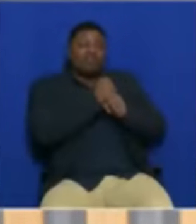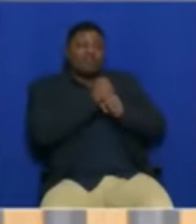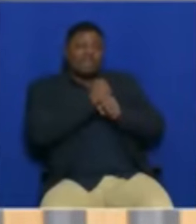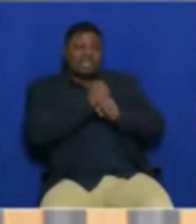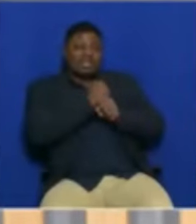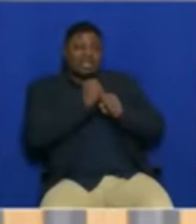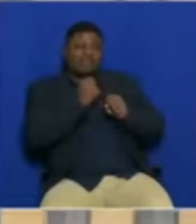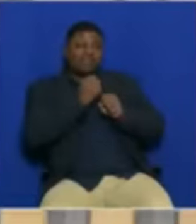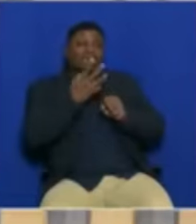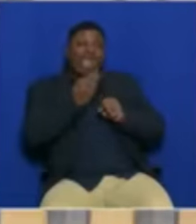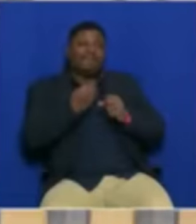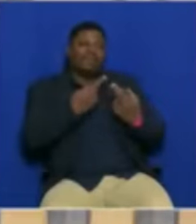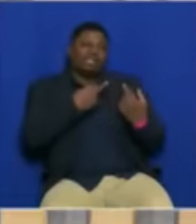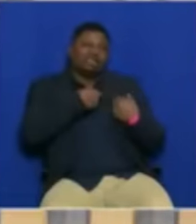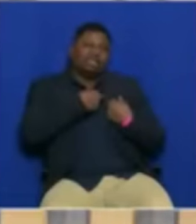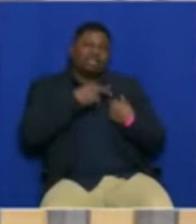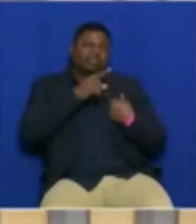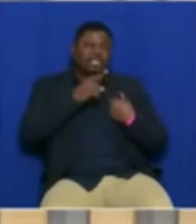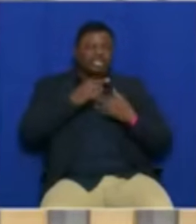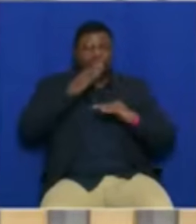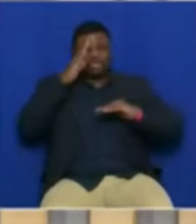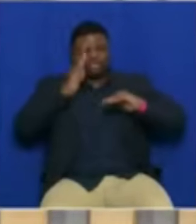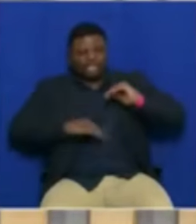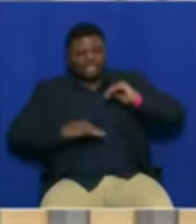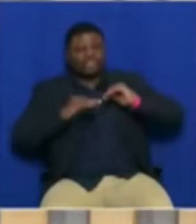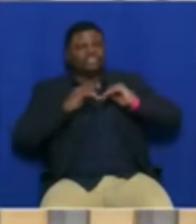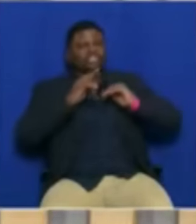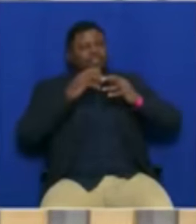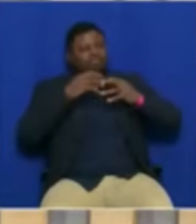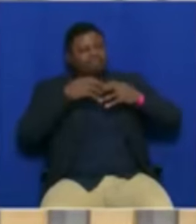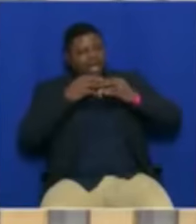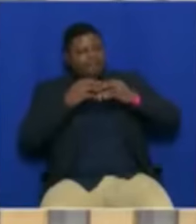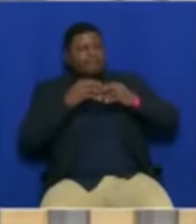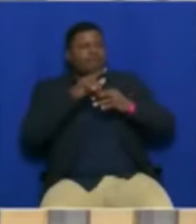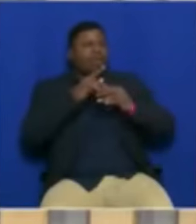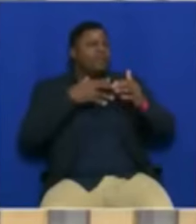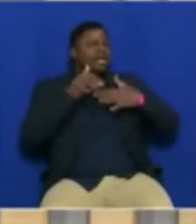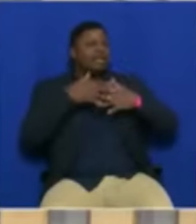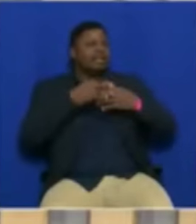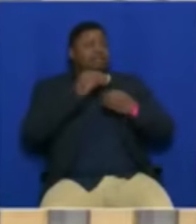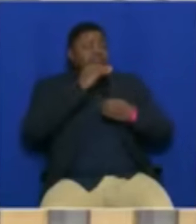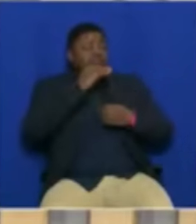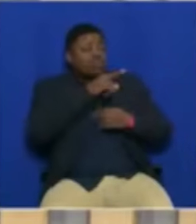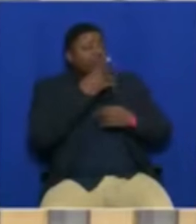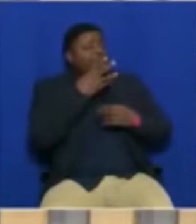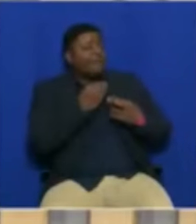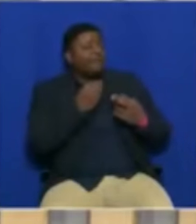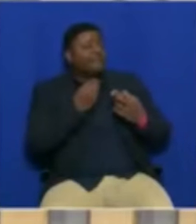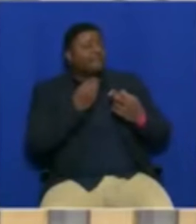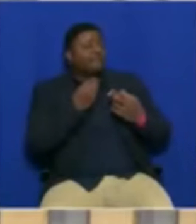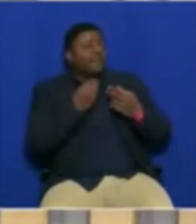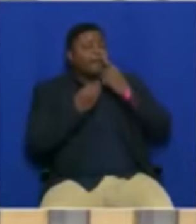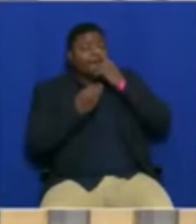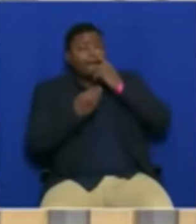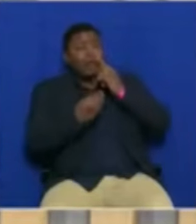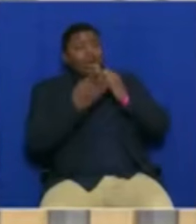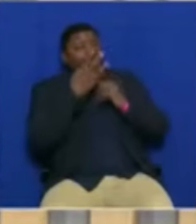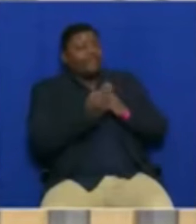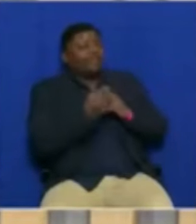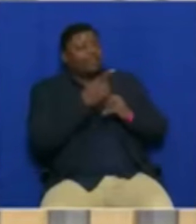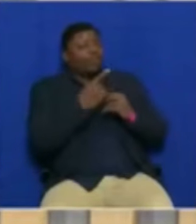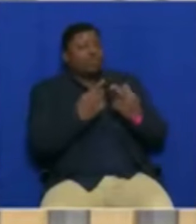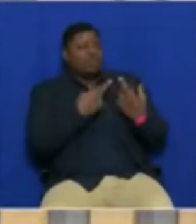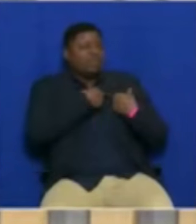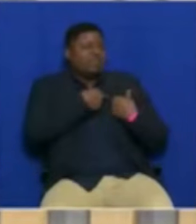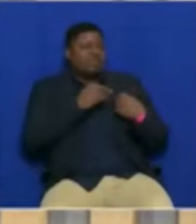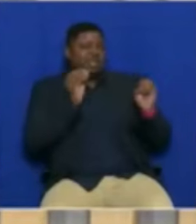is correct. I have no authority. That's for the prosecutors to determine. It's their space. Because they must decide, because